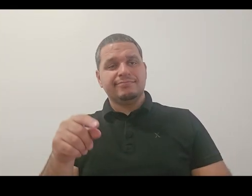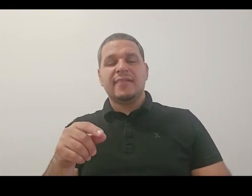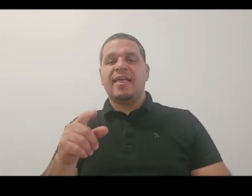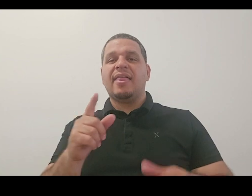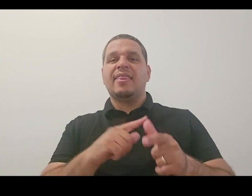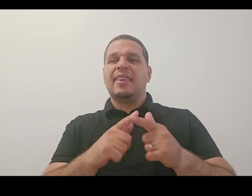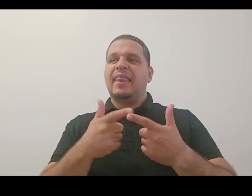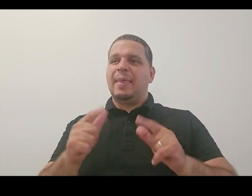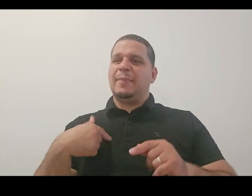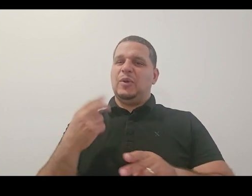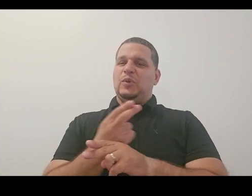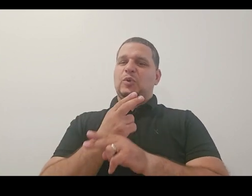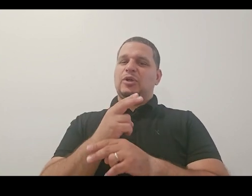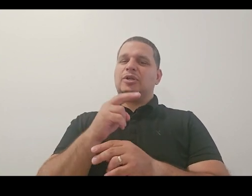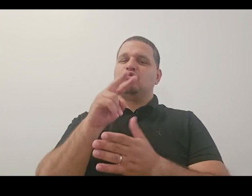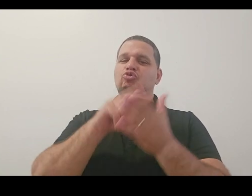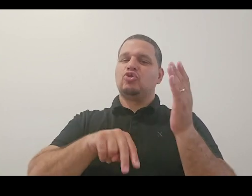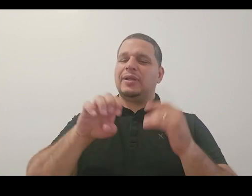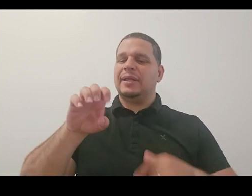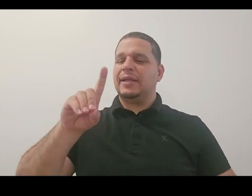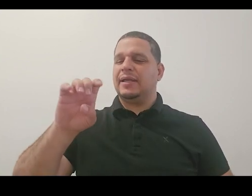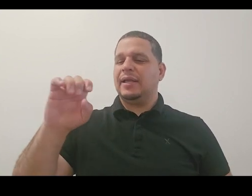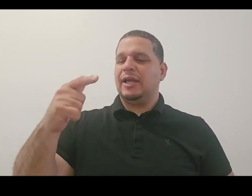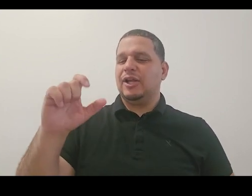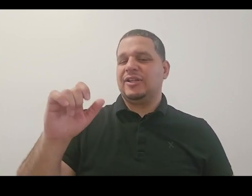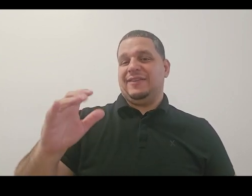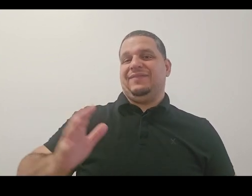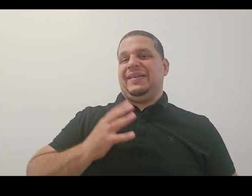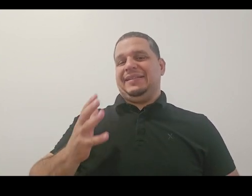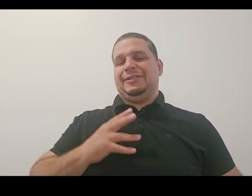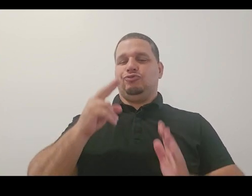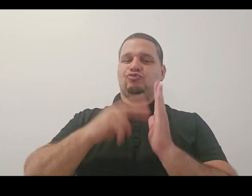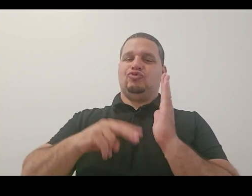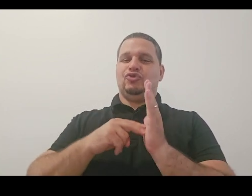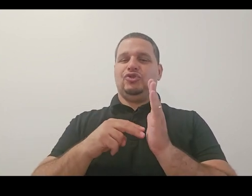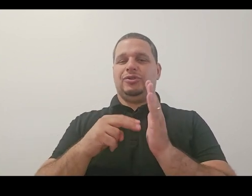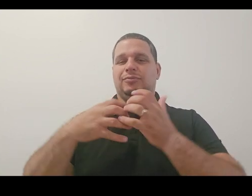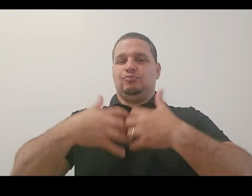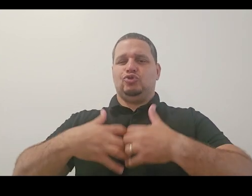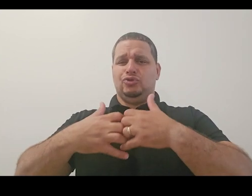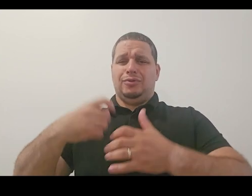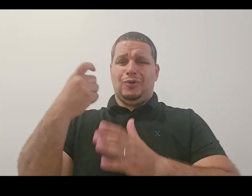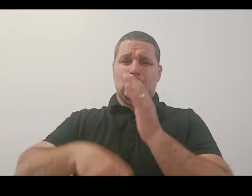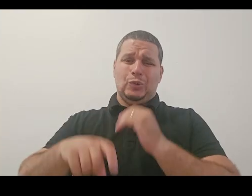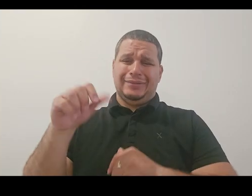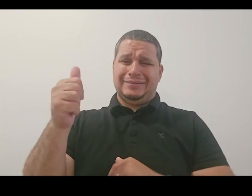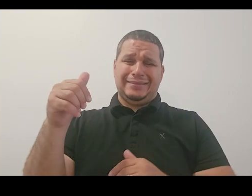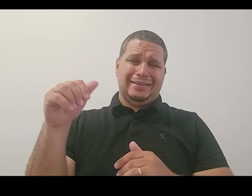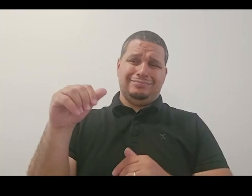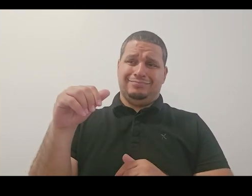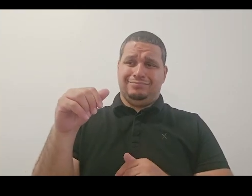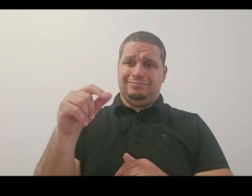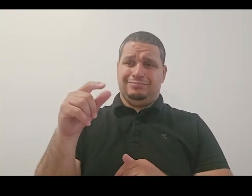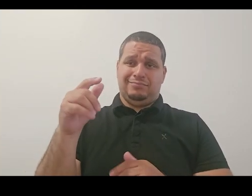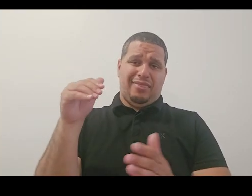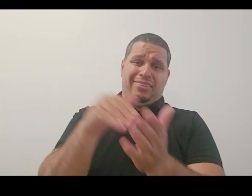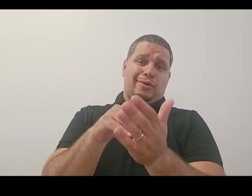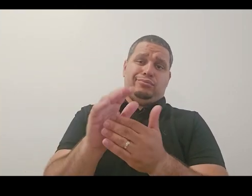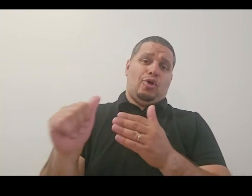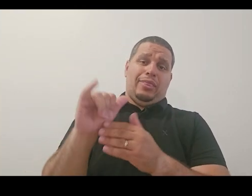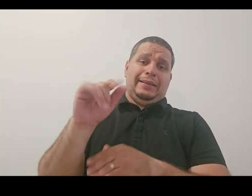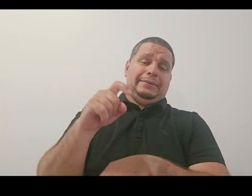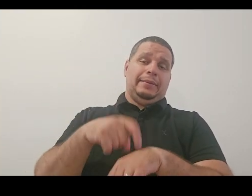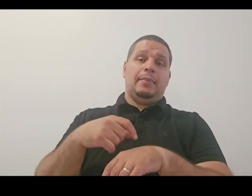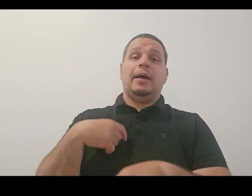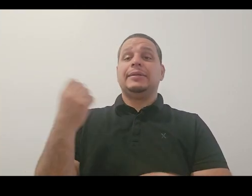let me use the Reading Edge," which was the fancy reading machine that cost tens of thousands of dollars at that time, and I would just spend Saturday